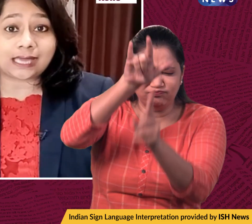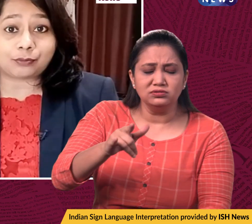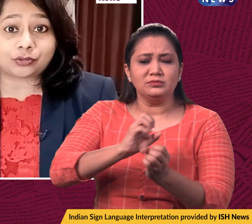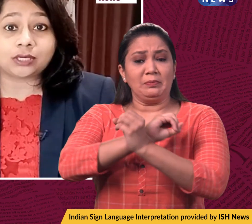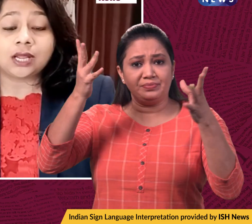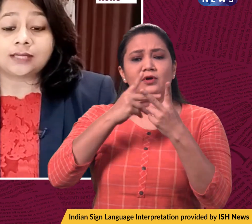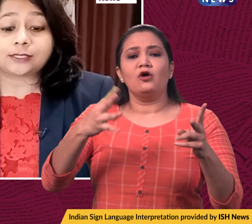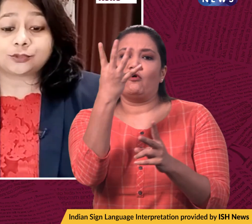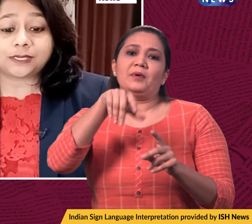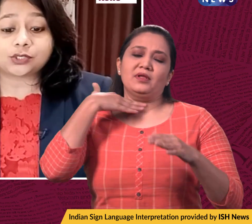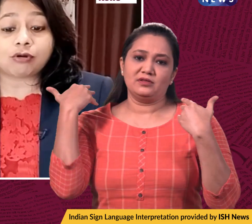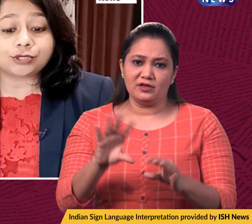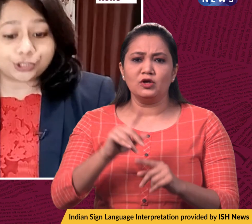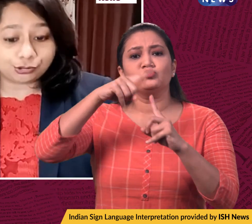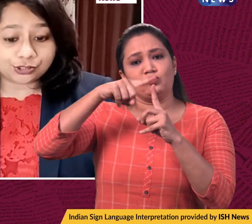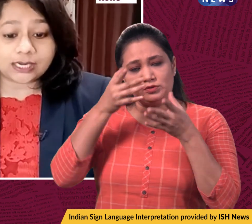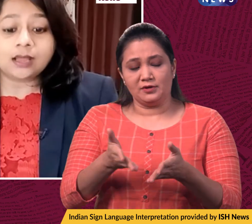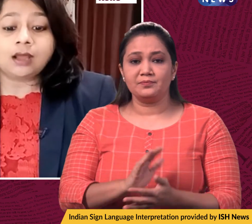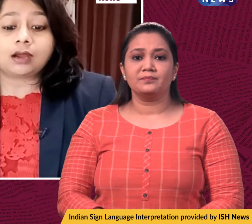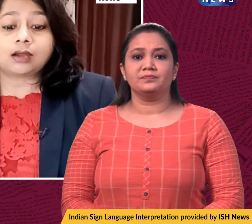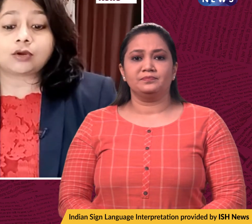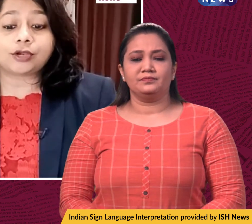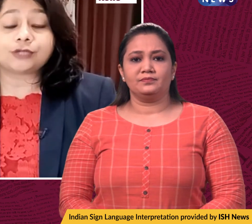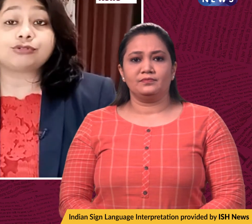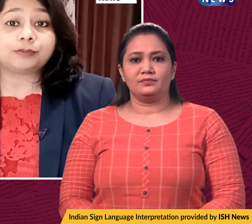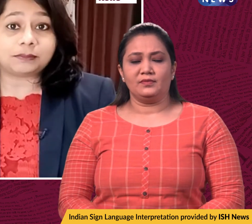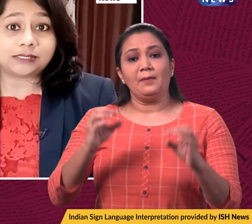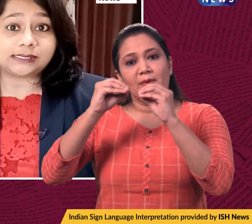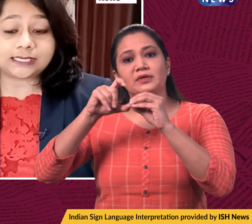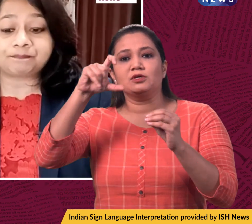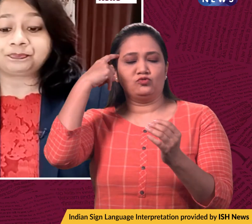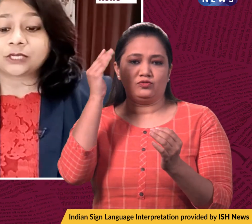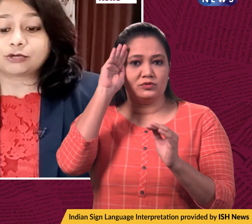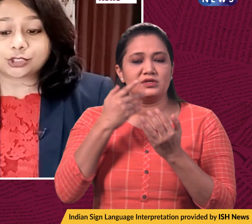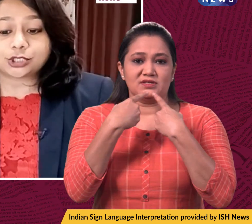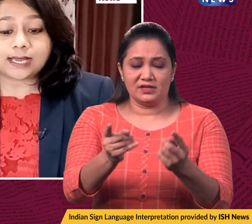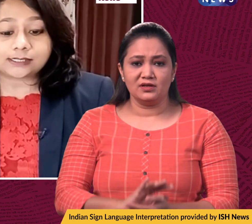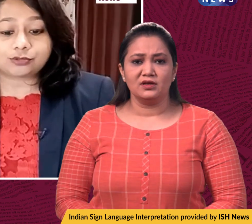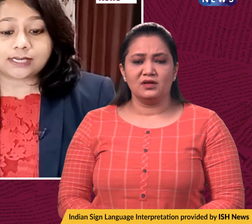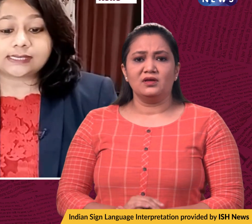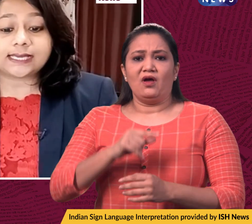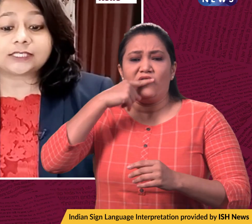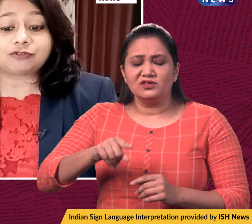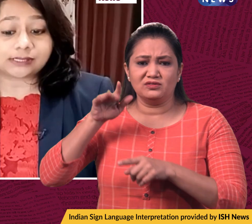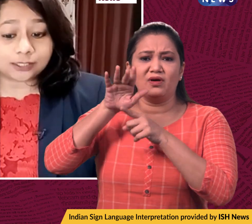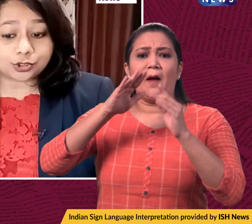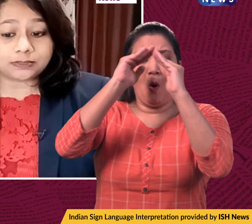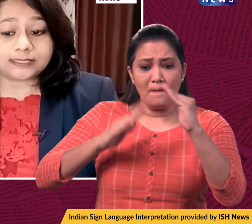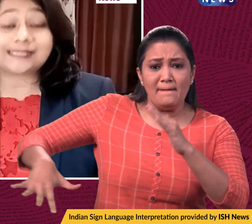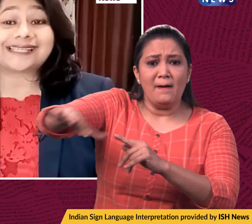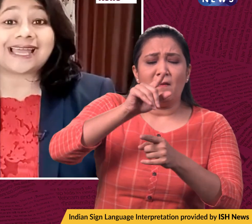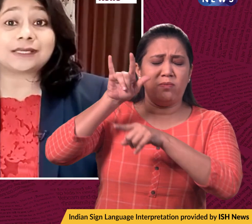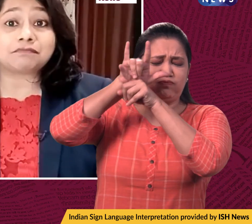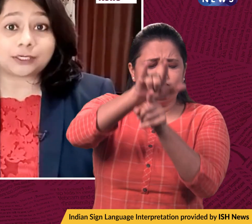airstrikes in the capital that took place on Tuesday. According to the BBC, Russian airstrikes hit